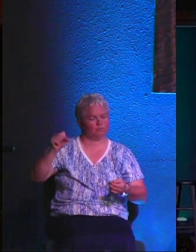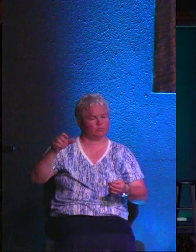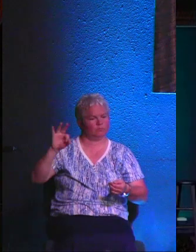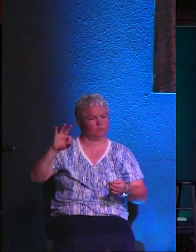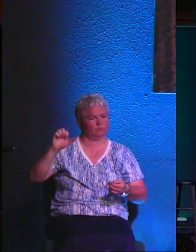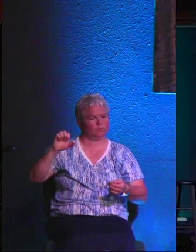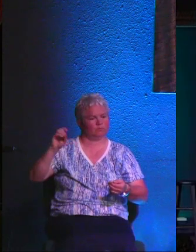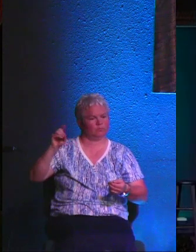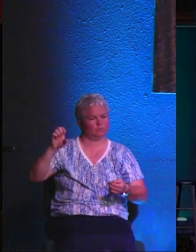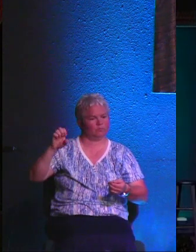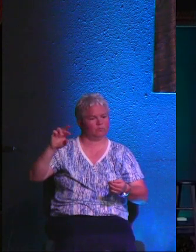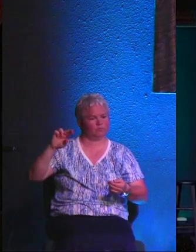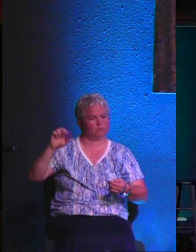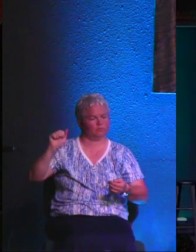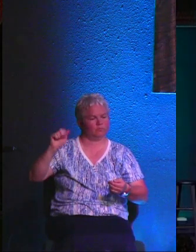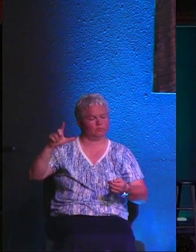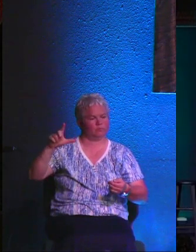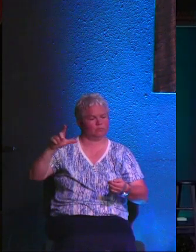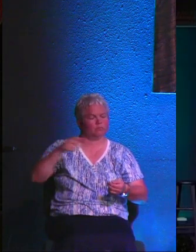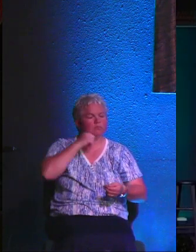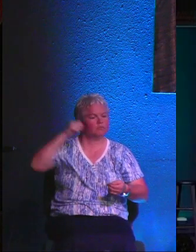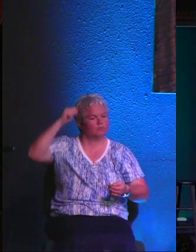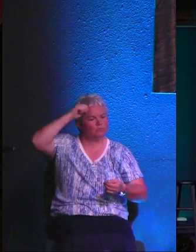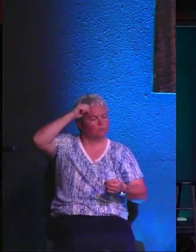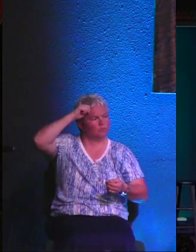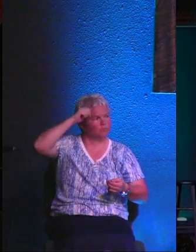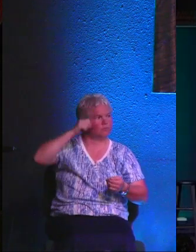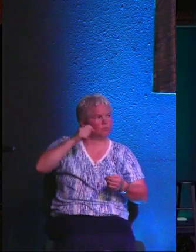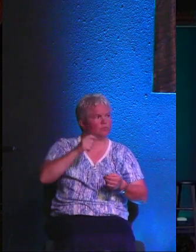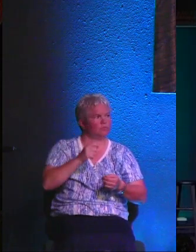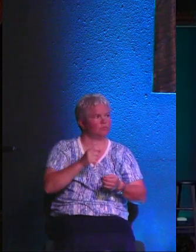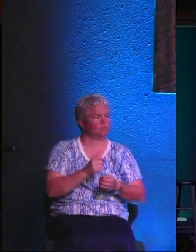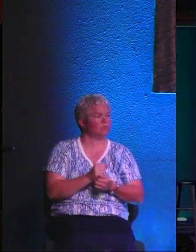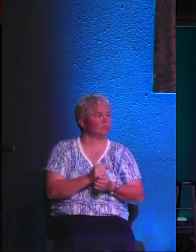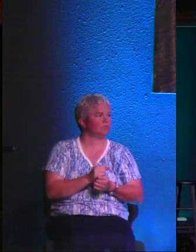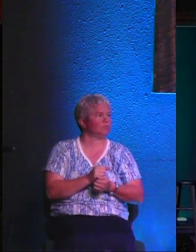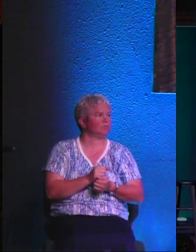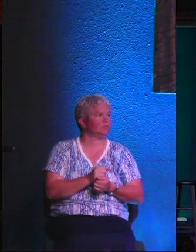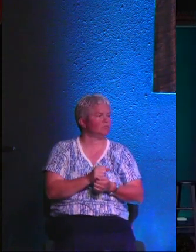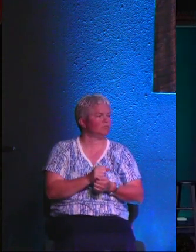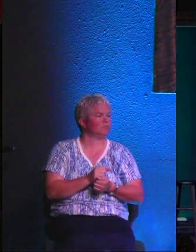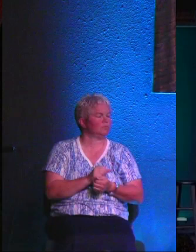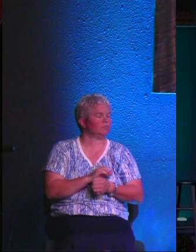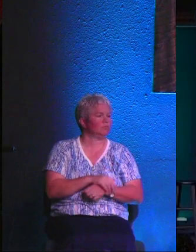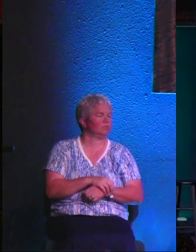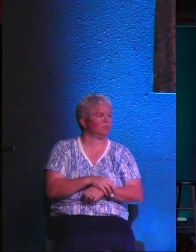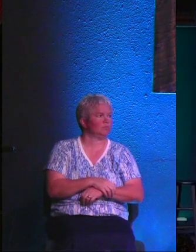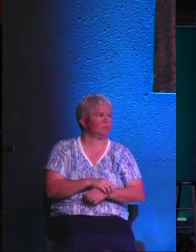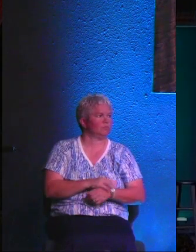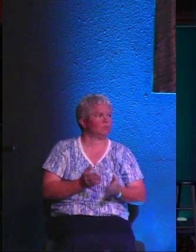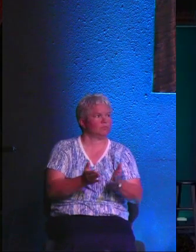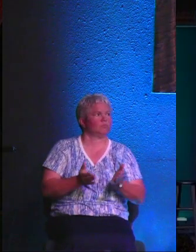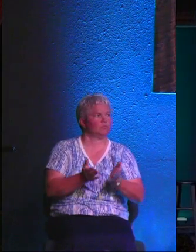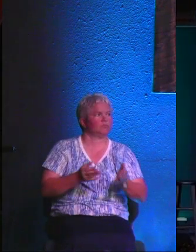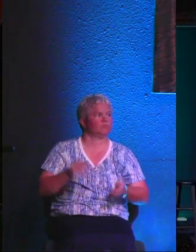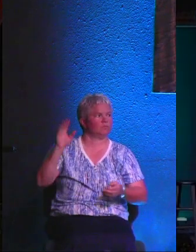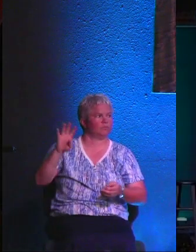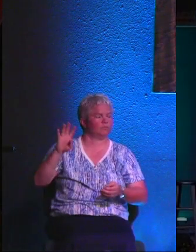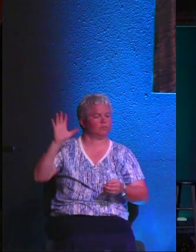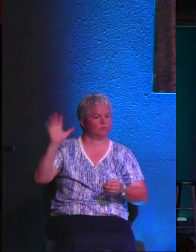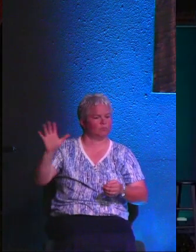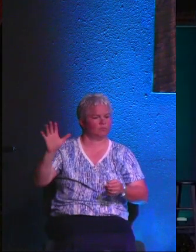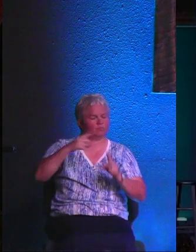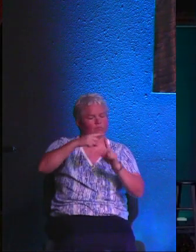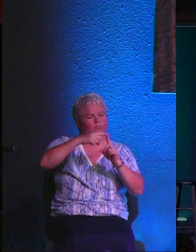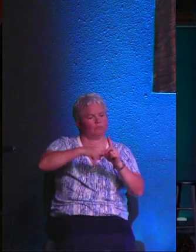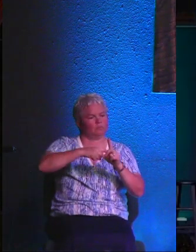Alongside of that, we have what's called the Student Sponsorship Program. This would have been the video. The super cool thing here is for